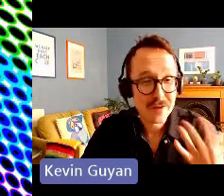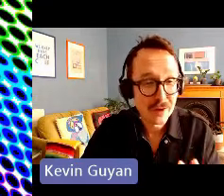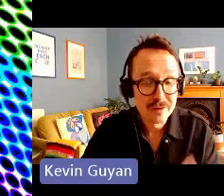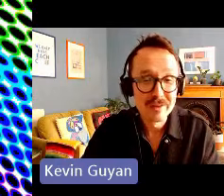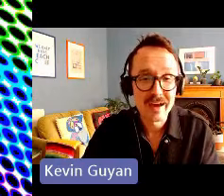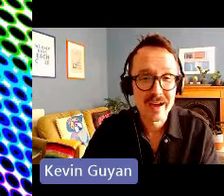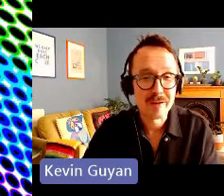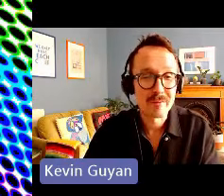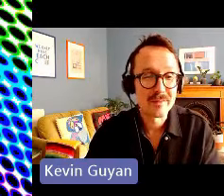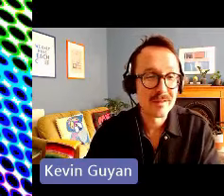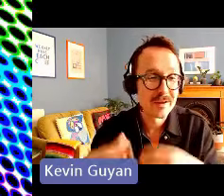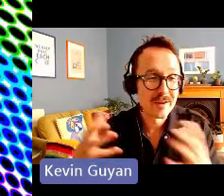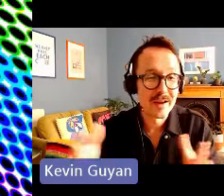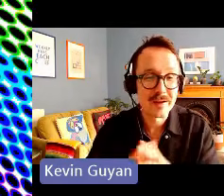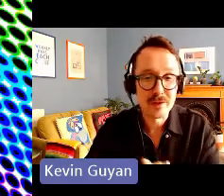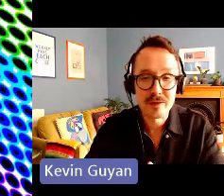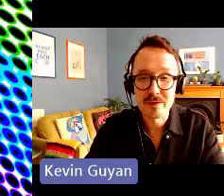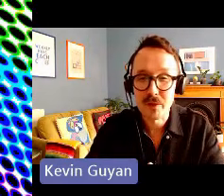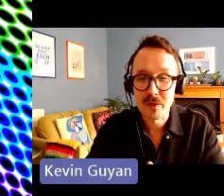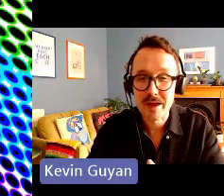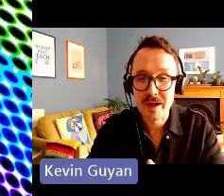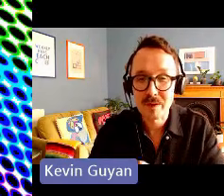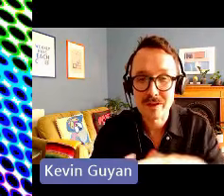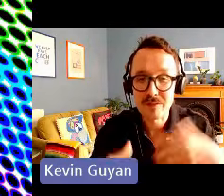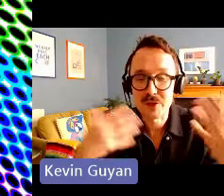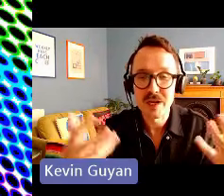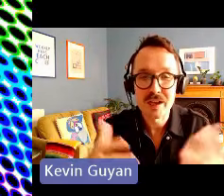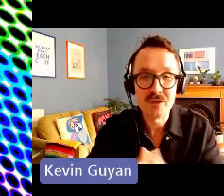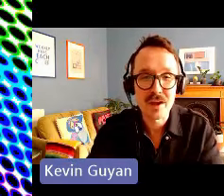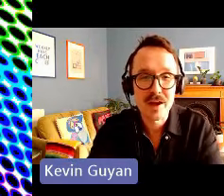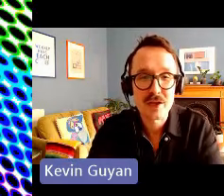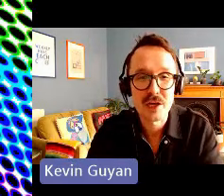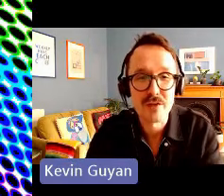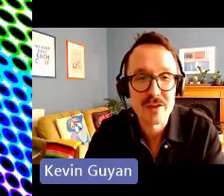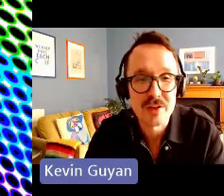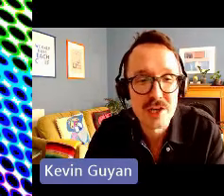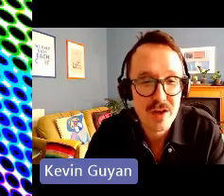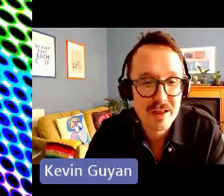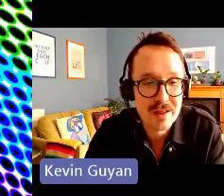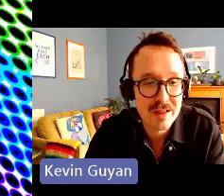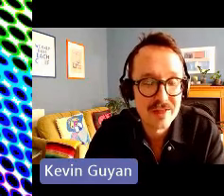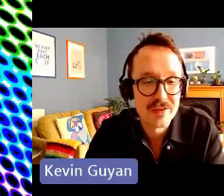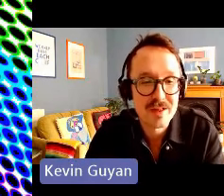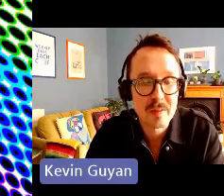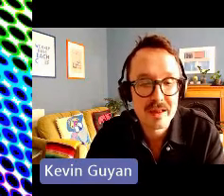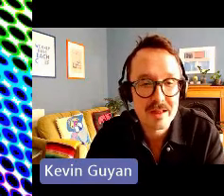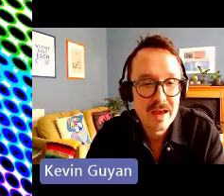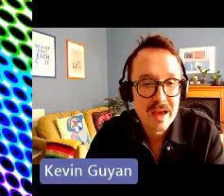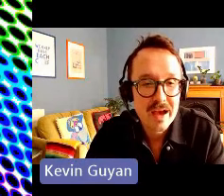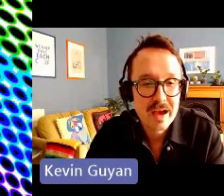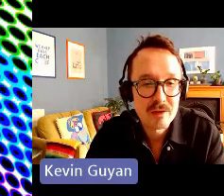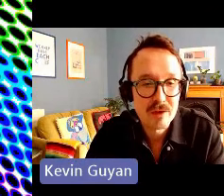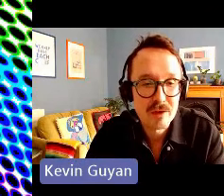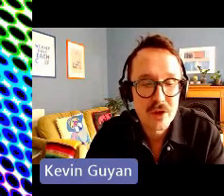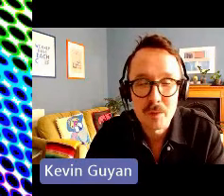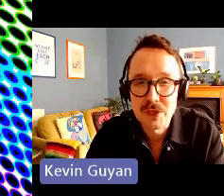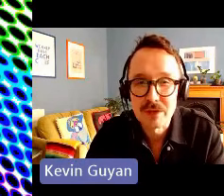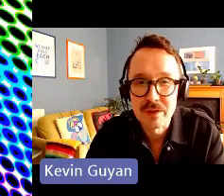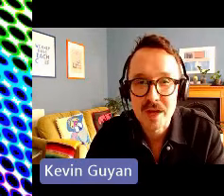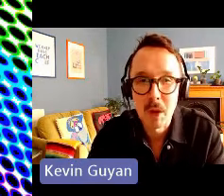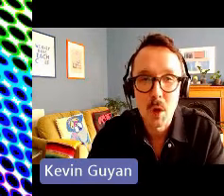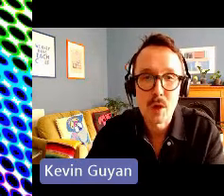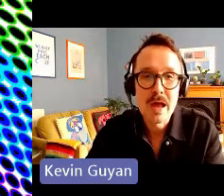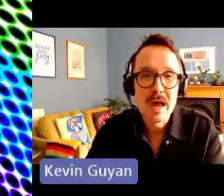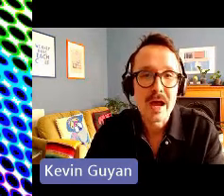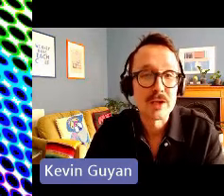join you this afternoon. I know that Dora and I, we have kind of shared research interests in this space, so it's a real great